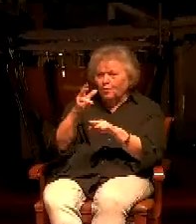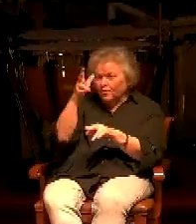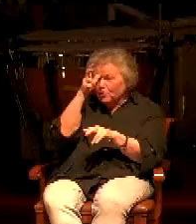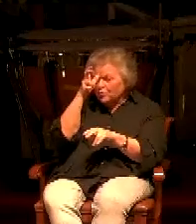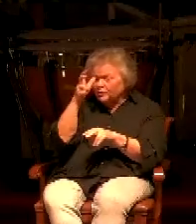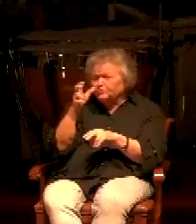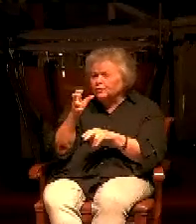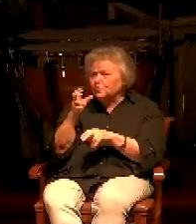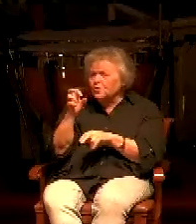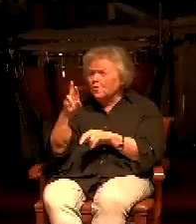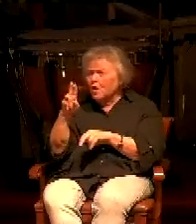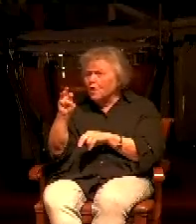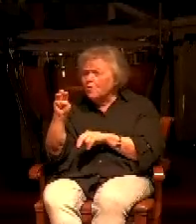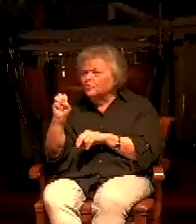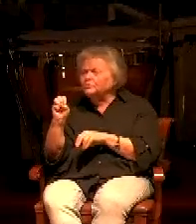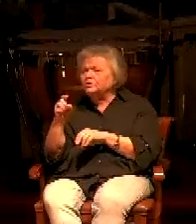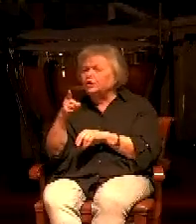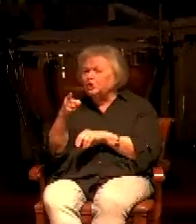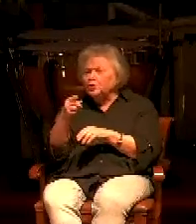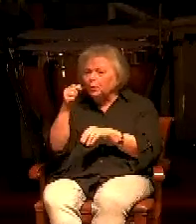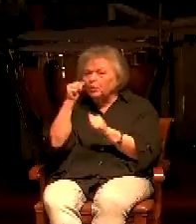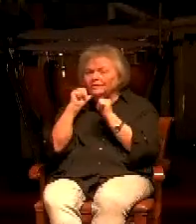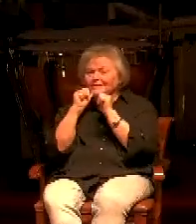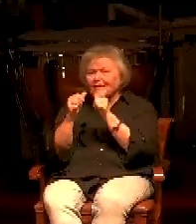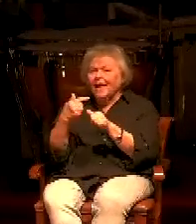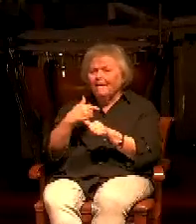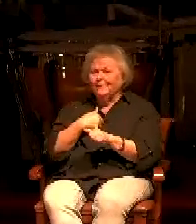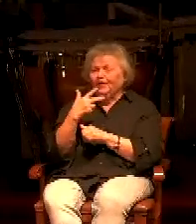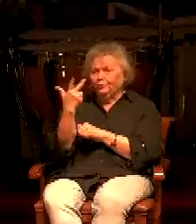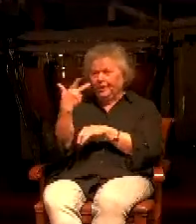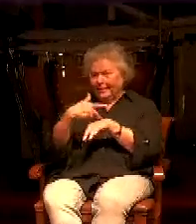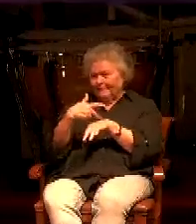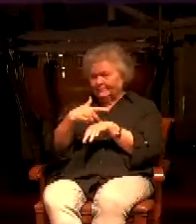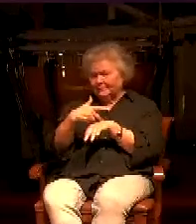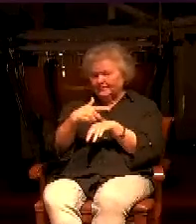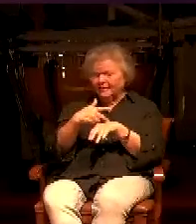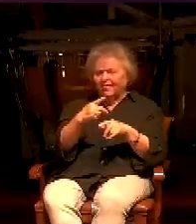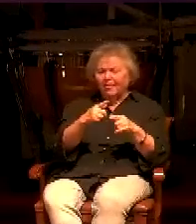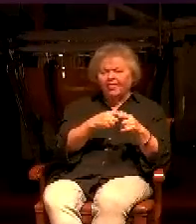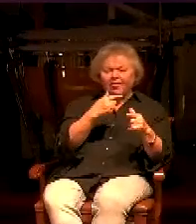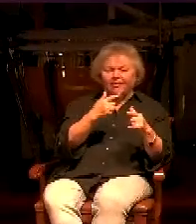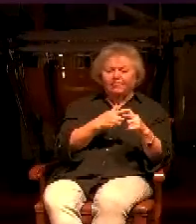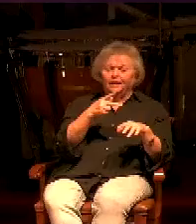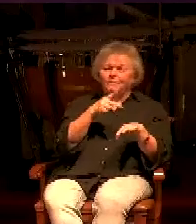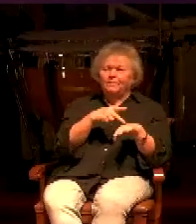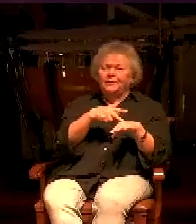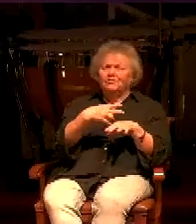sentence. "And he went out and he wept bitterly."